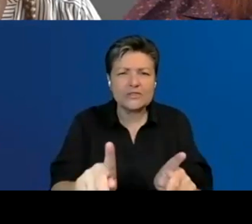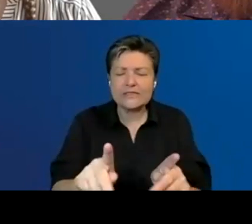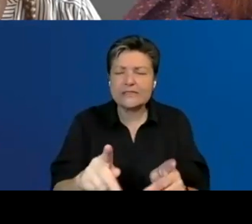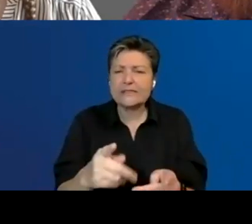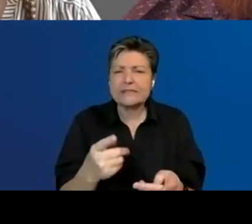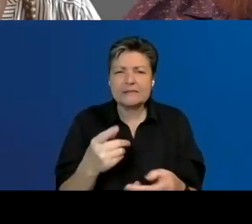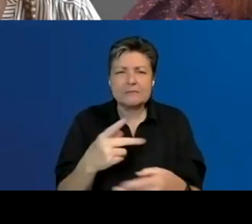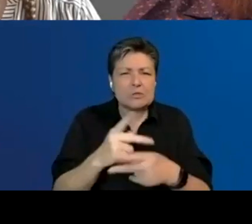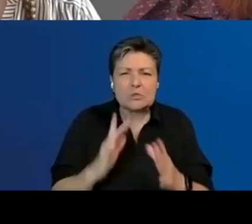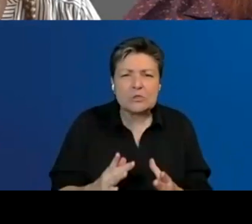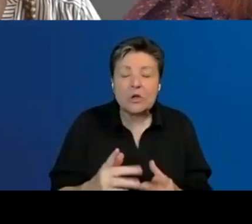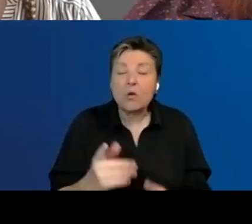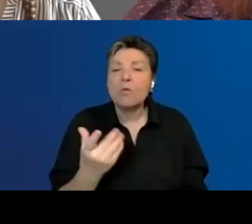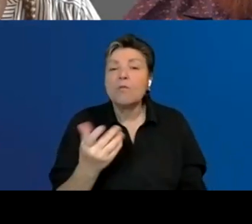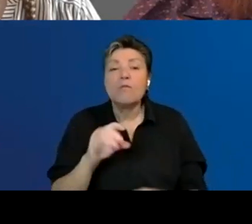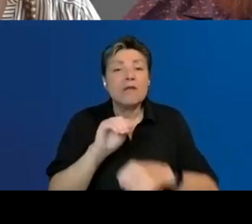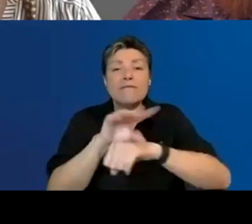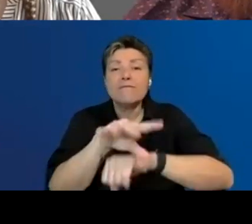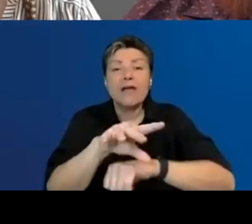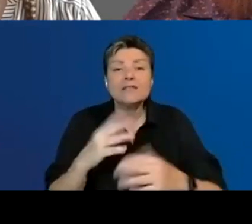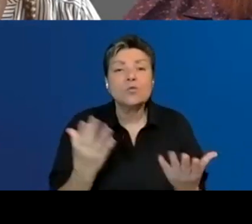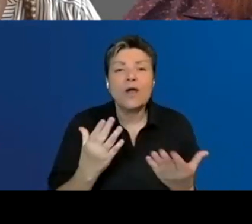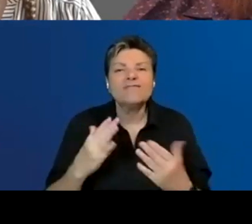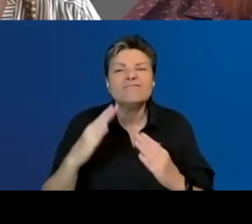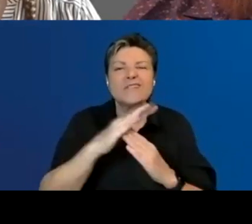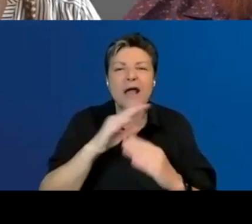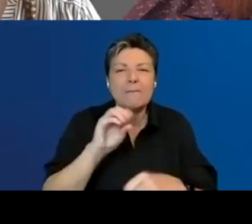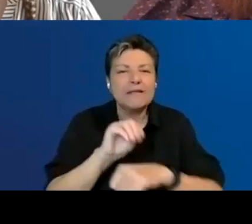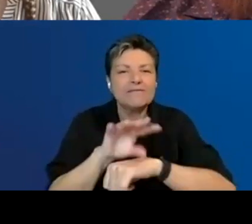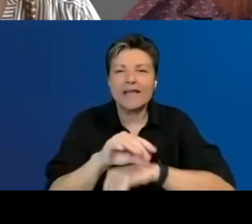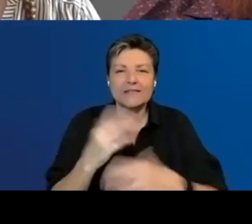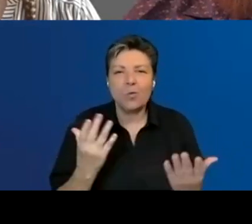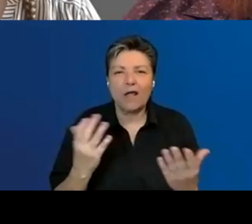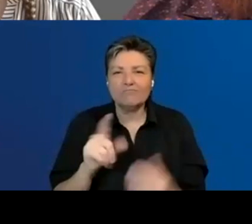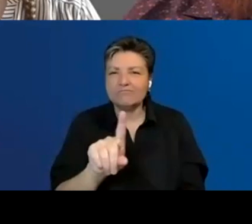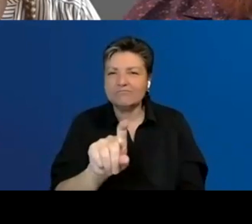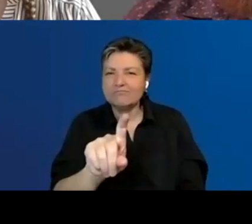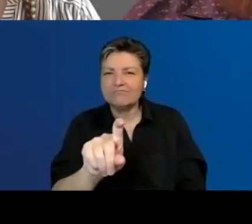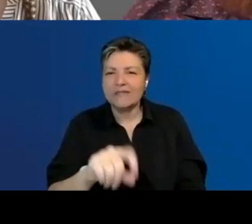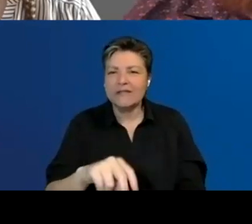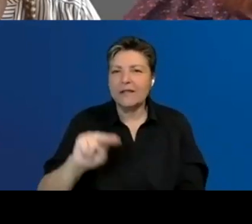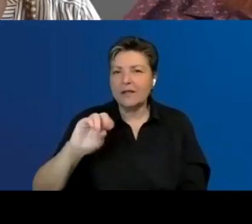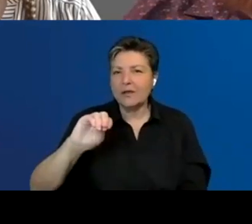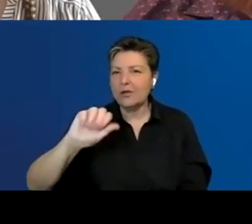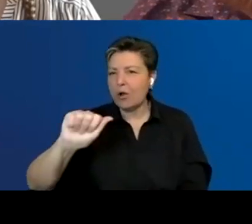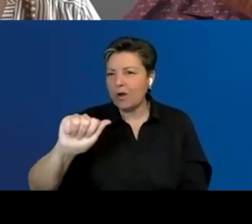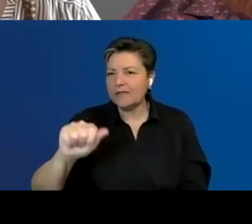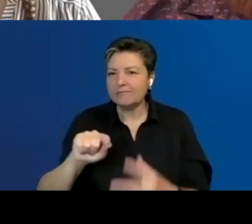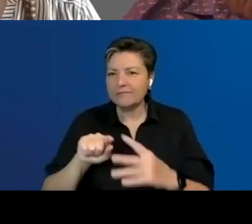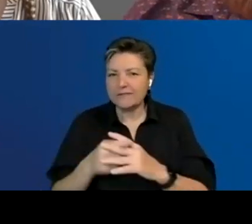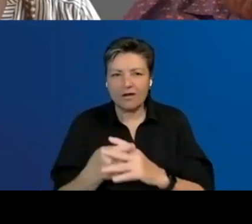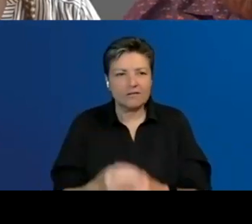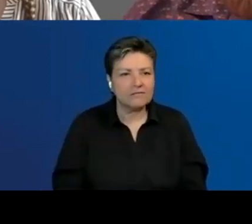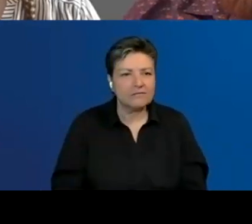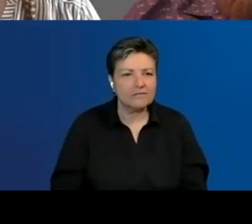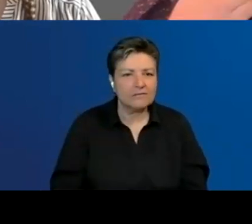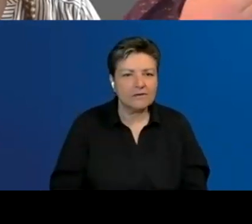one piece of advice you'd give? And I'll start with Ben on that one.